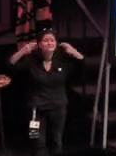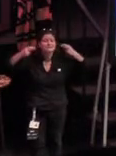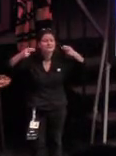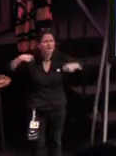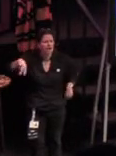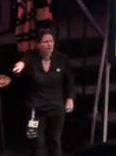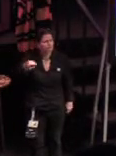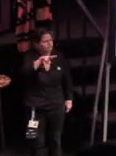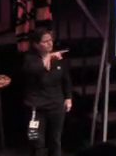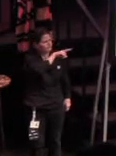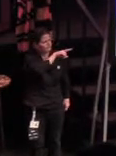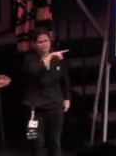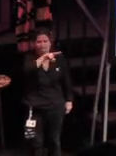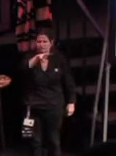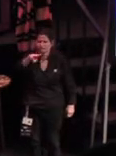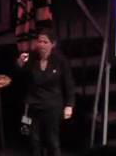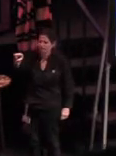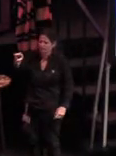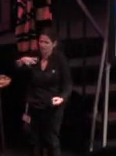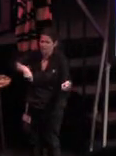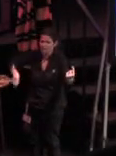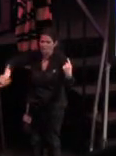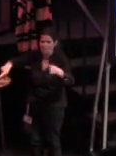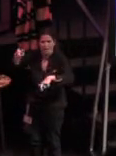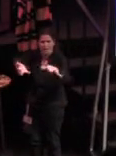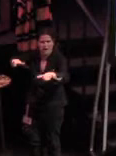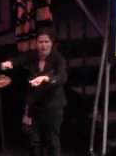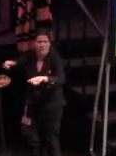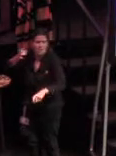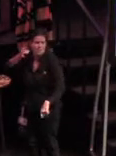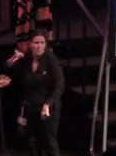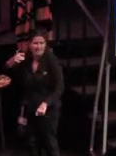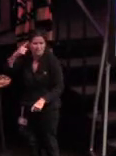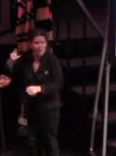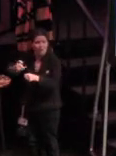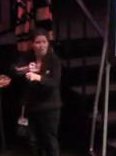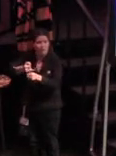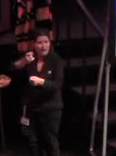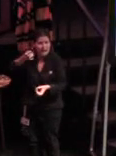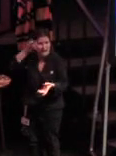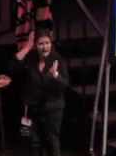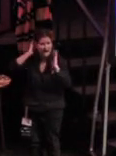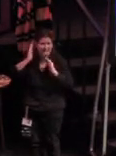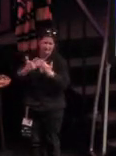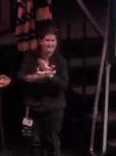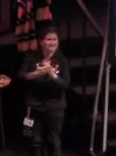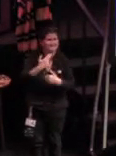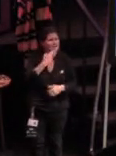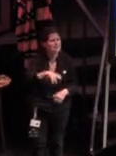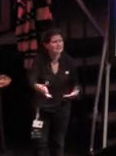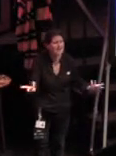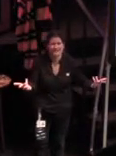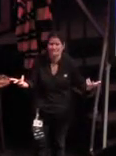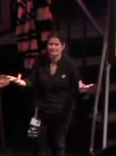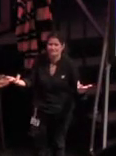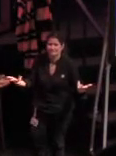me, and I saw every single person there was white, every single person there had grey hair, and everyone, you know, Saturday matinee, and everyone